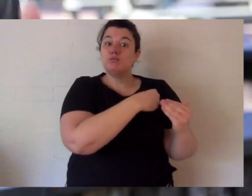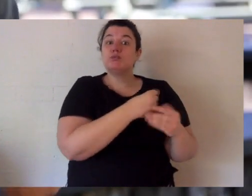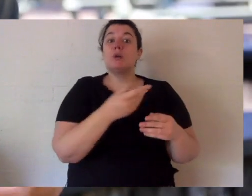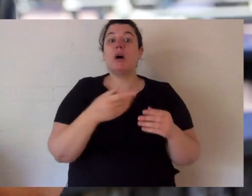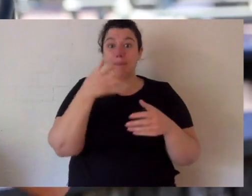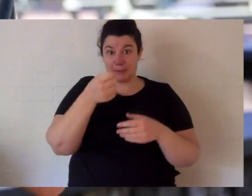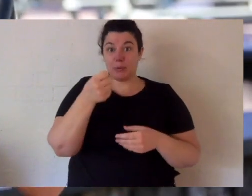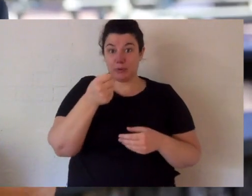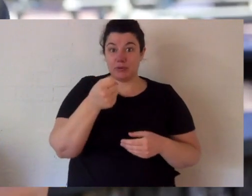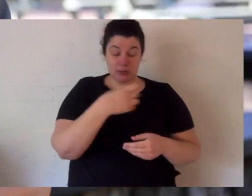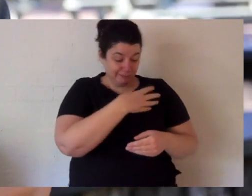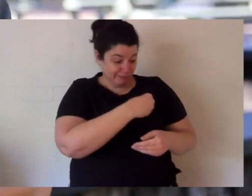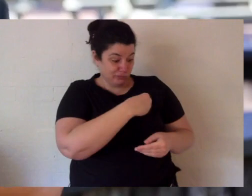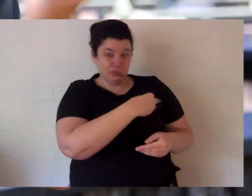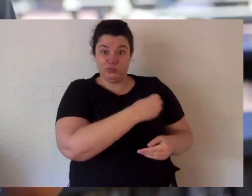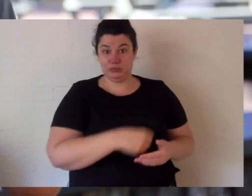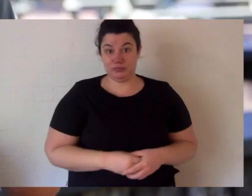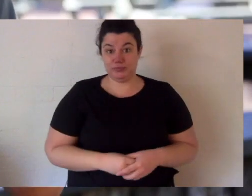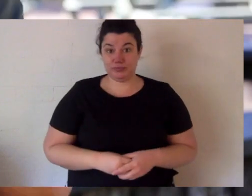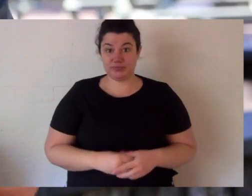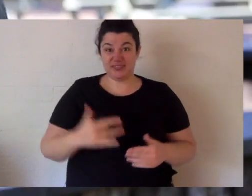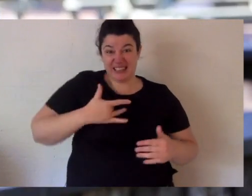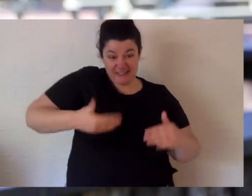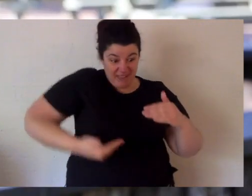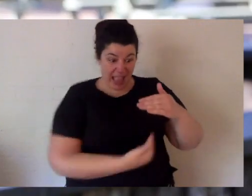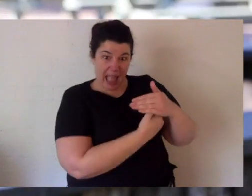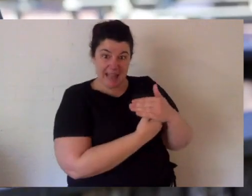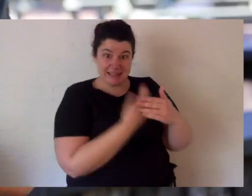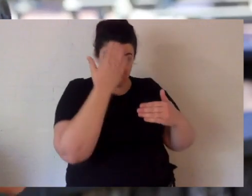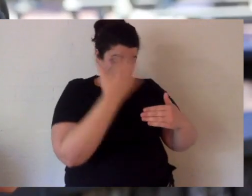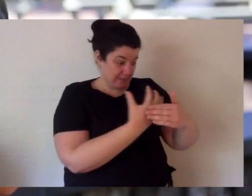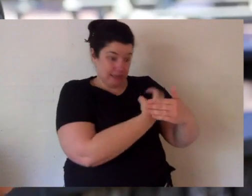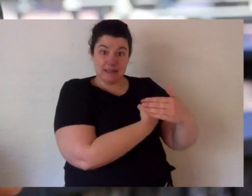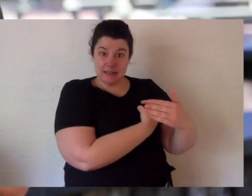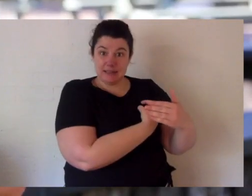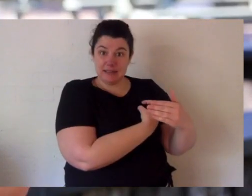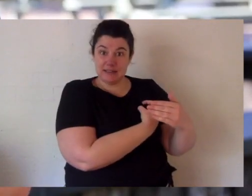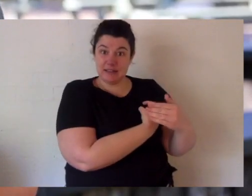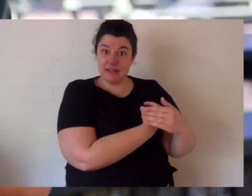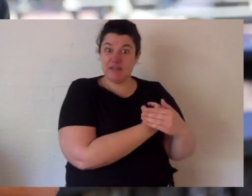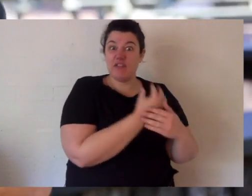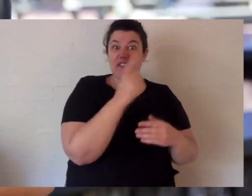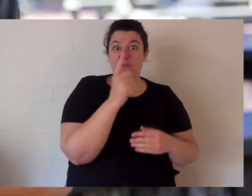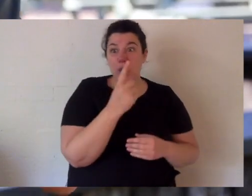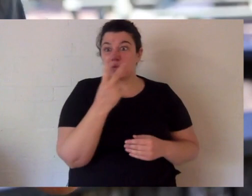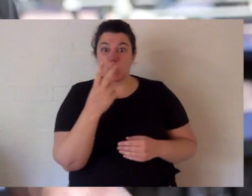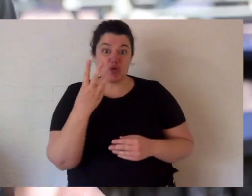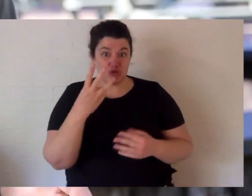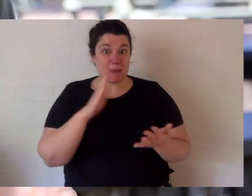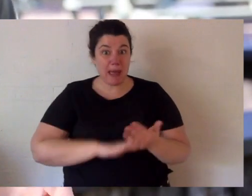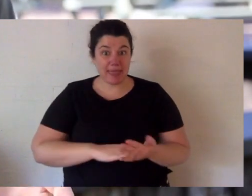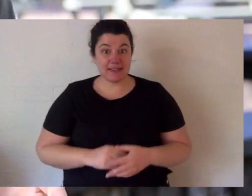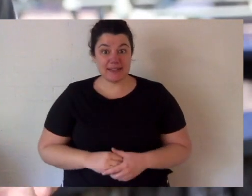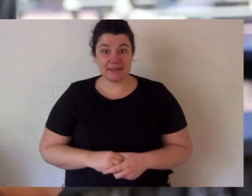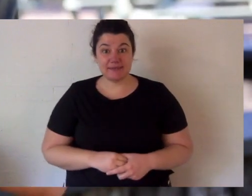her nipple, and that's what the little bat feeds from. Now it lives under mum's wing, and clutches to her body for the first months of its